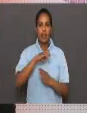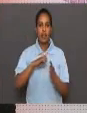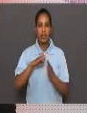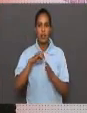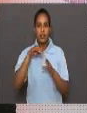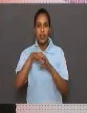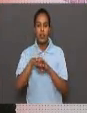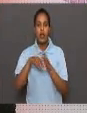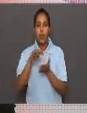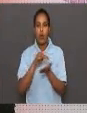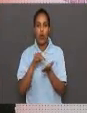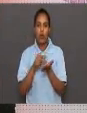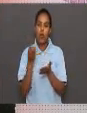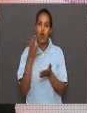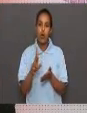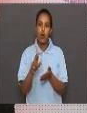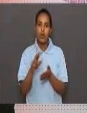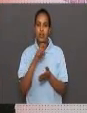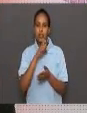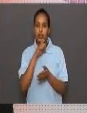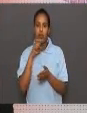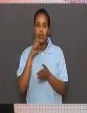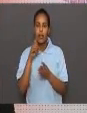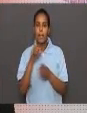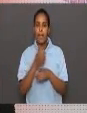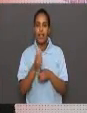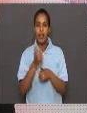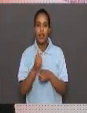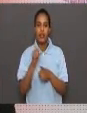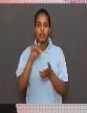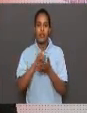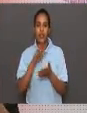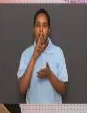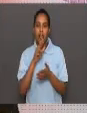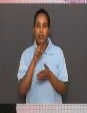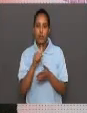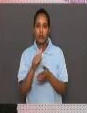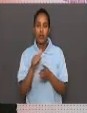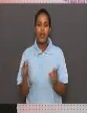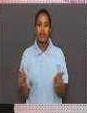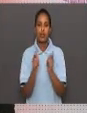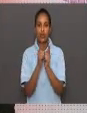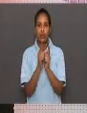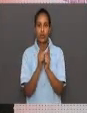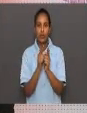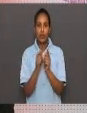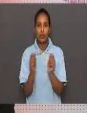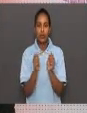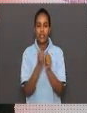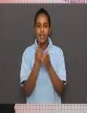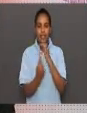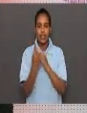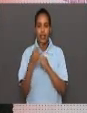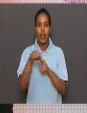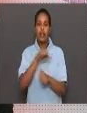are electrons in a molecule or solid metal that are not associated with